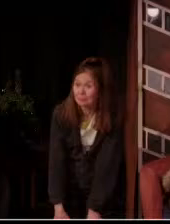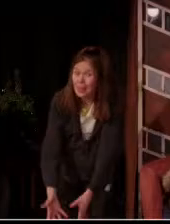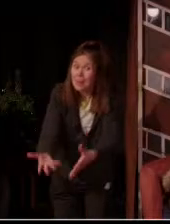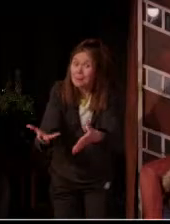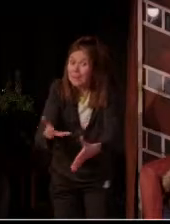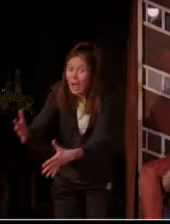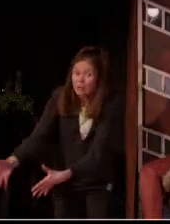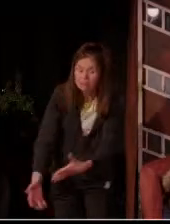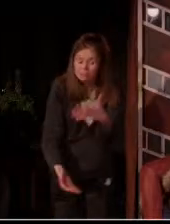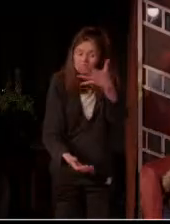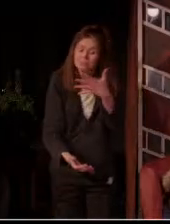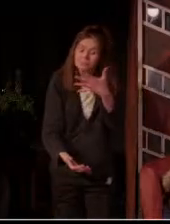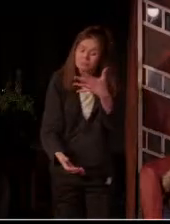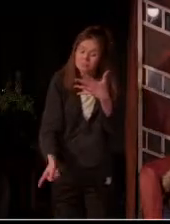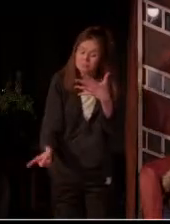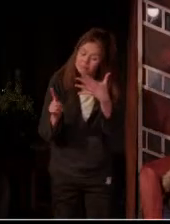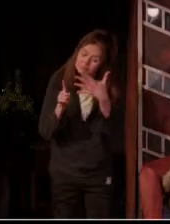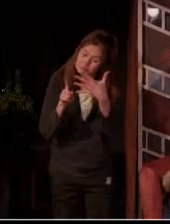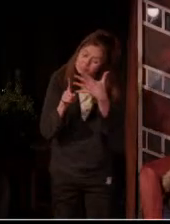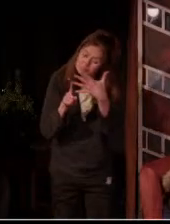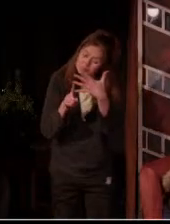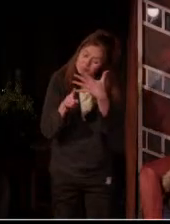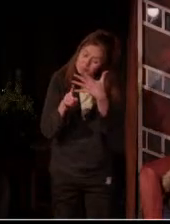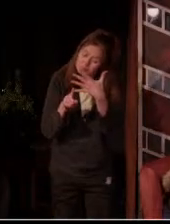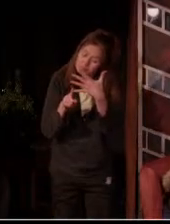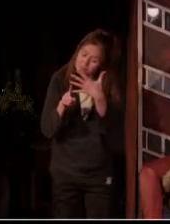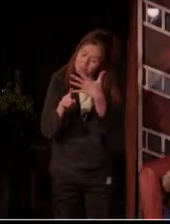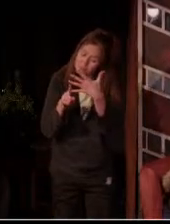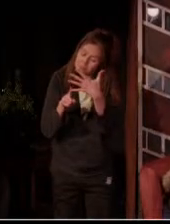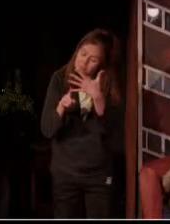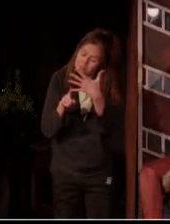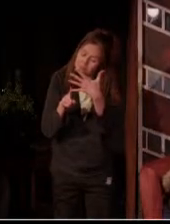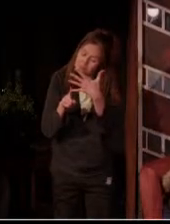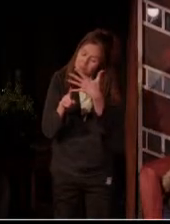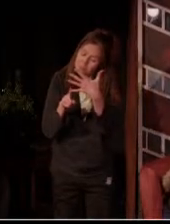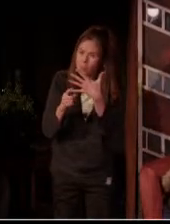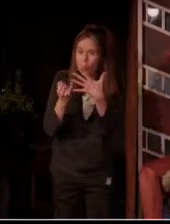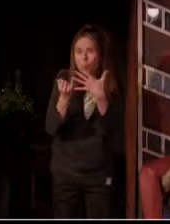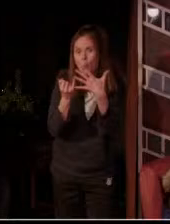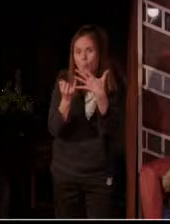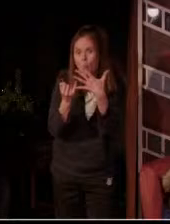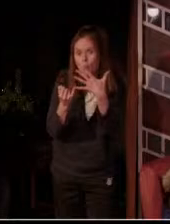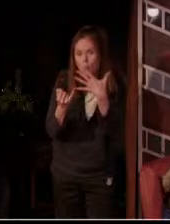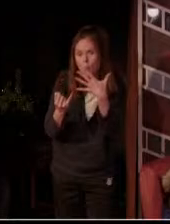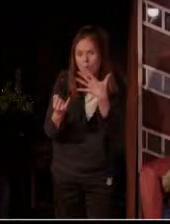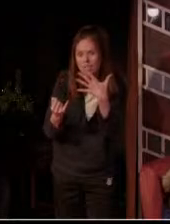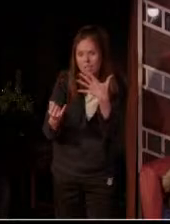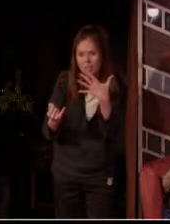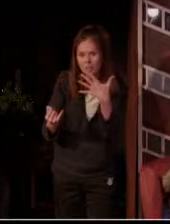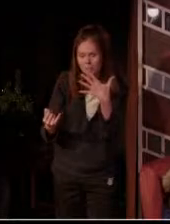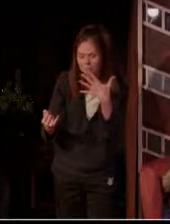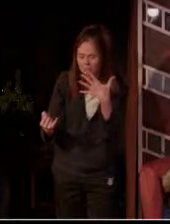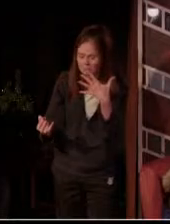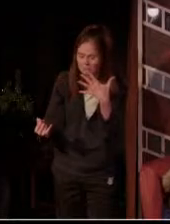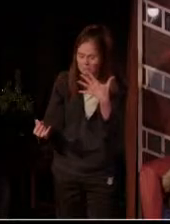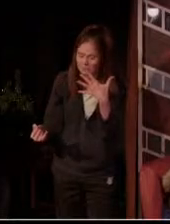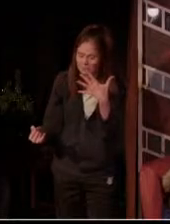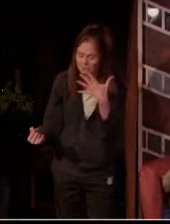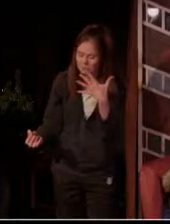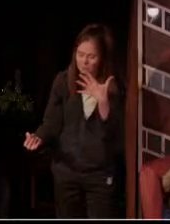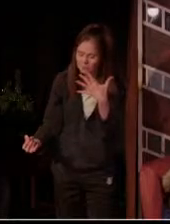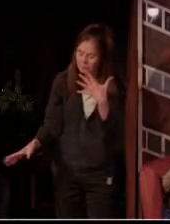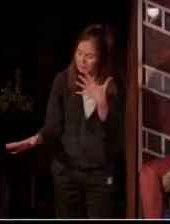This is not, no, laid at your feet, no! But the